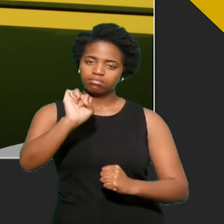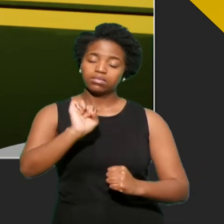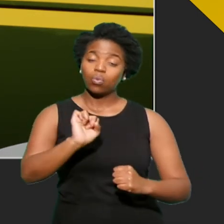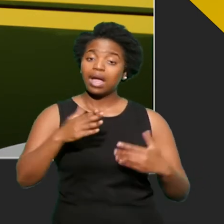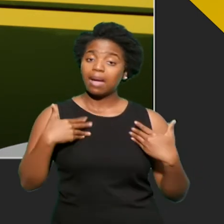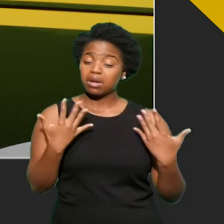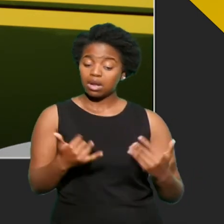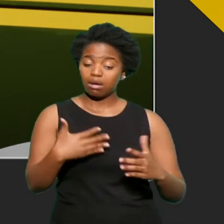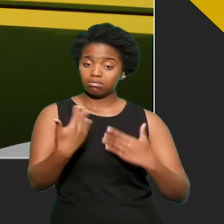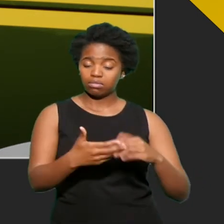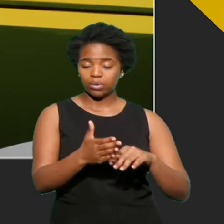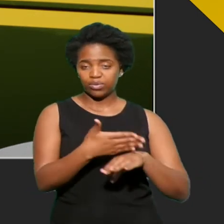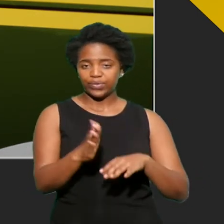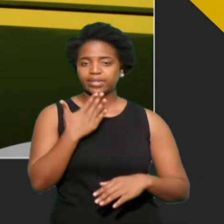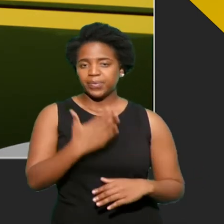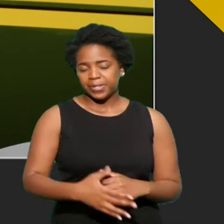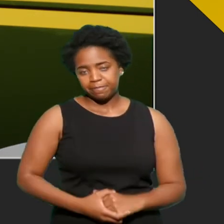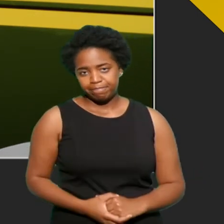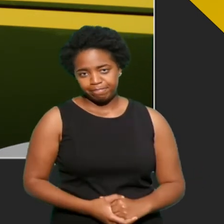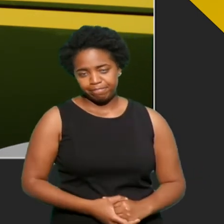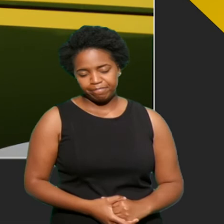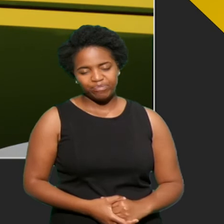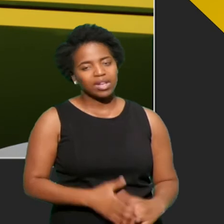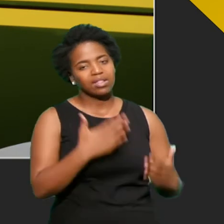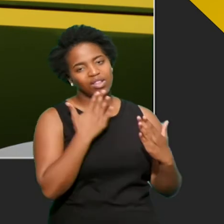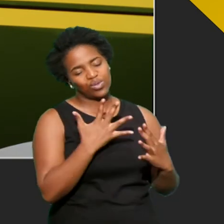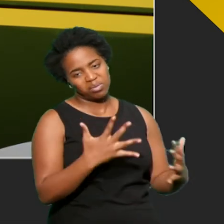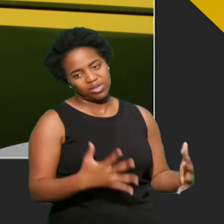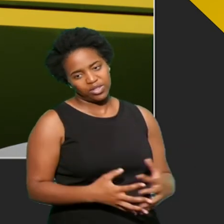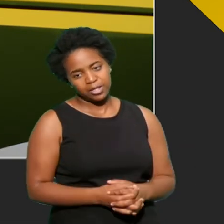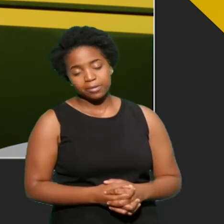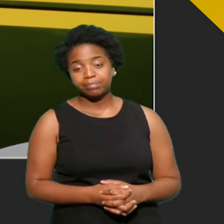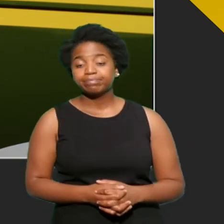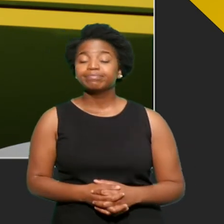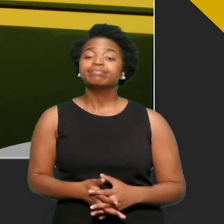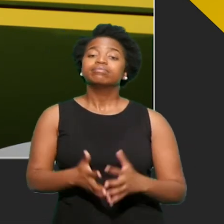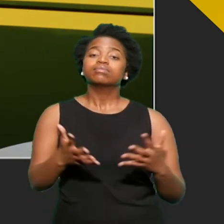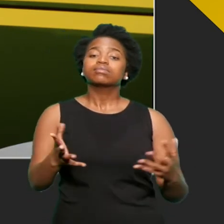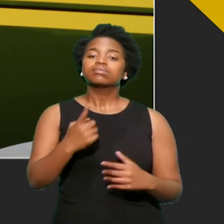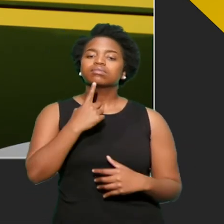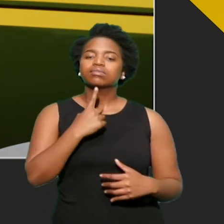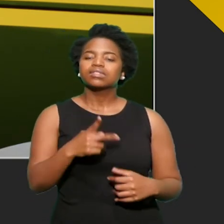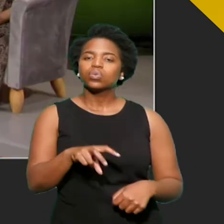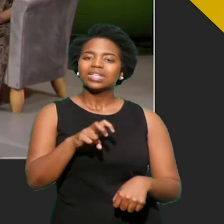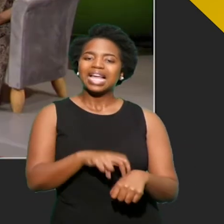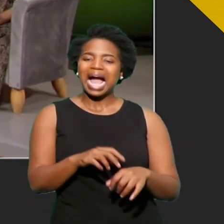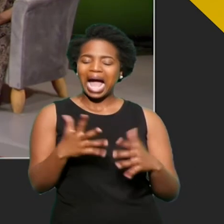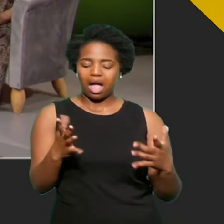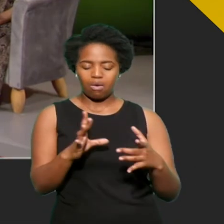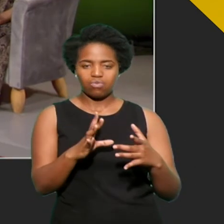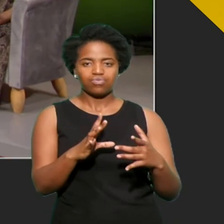to see the progress in your life. Thank you so much. So with that being said, of course, we need to talk about getting out.